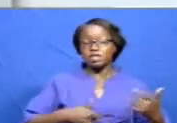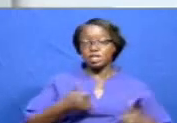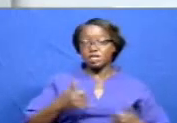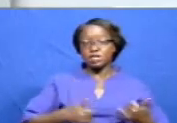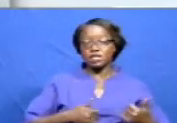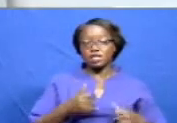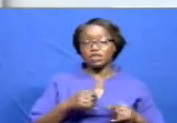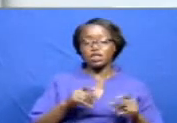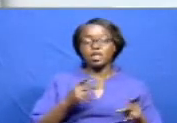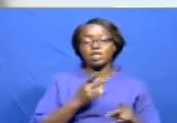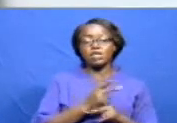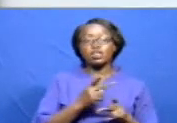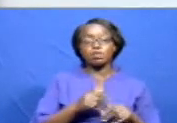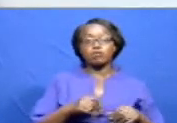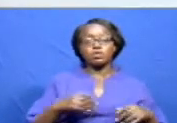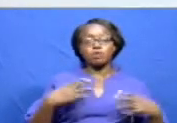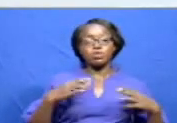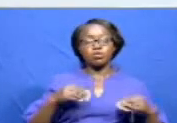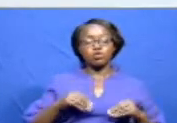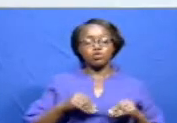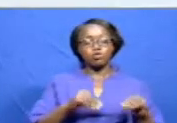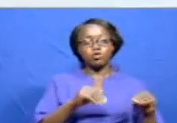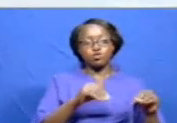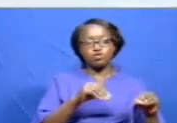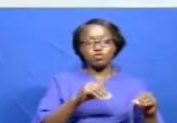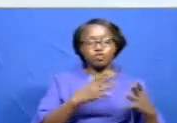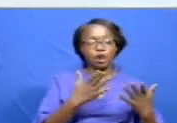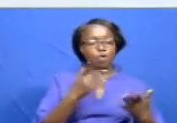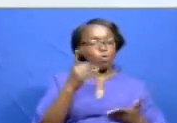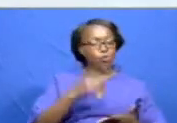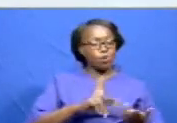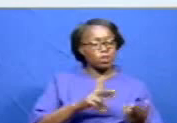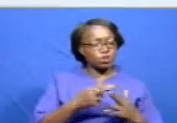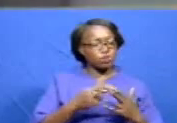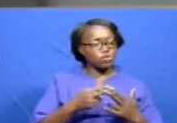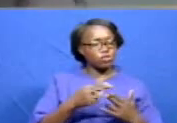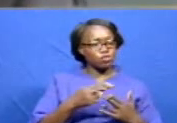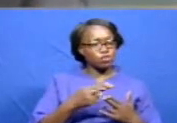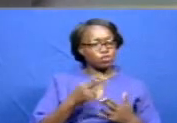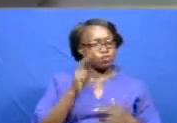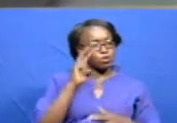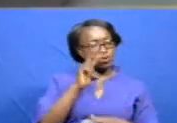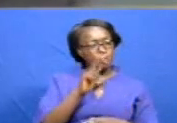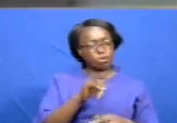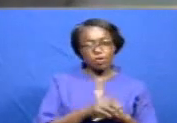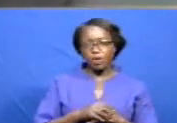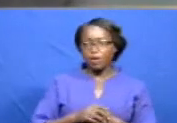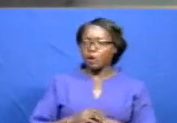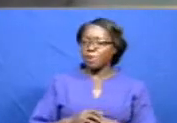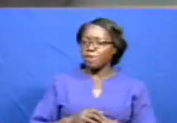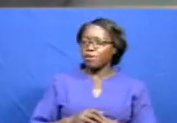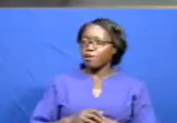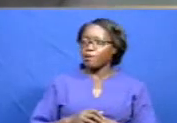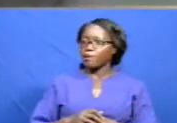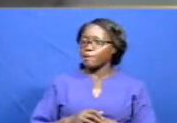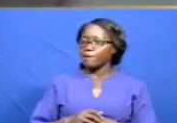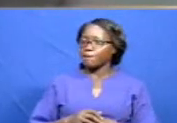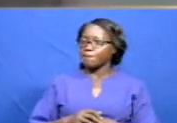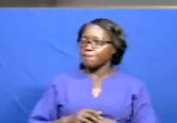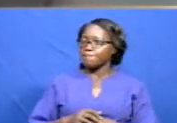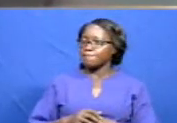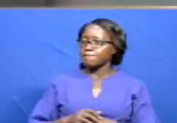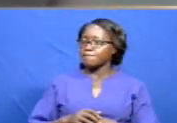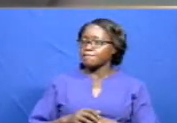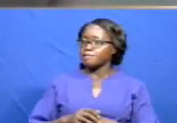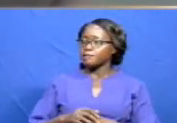keeping people going through this time. What kind of innovations should we look forward to? Obviously, case in point, Exhibit A is